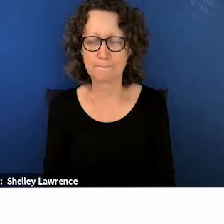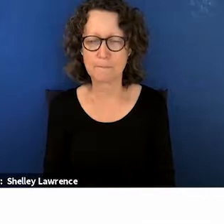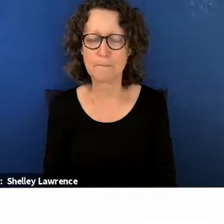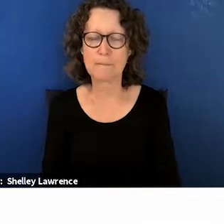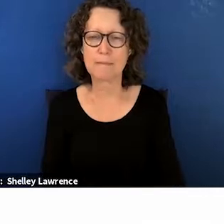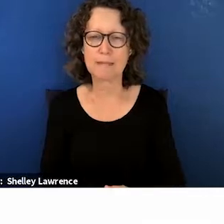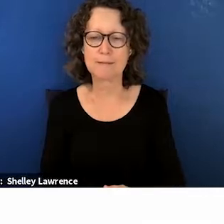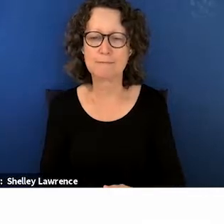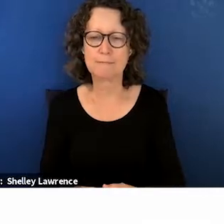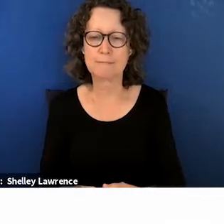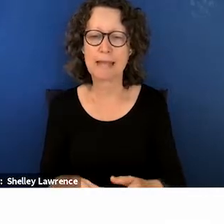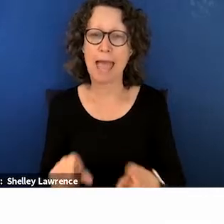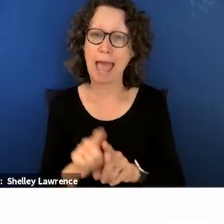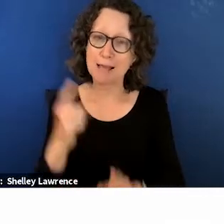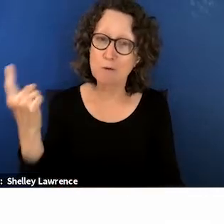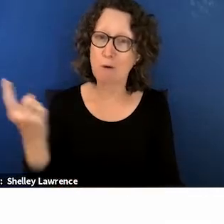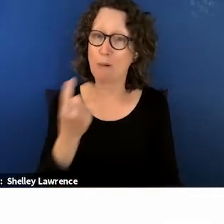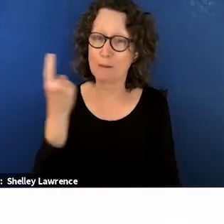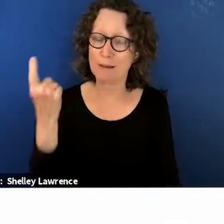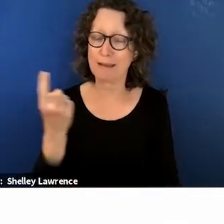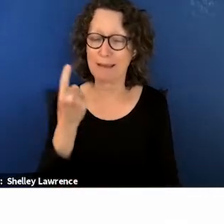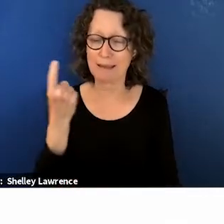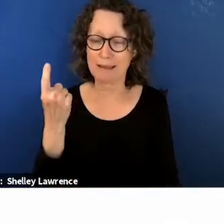So, as always,